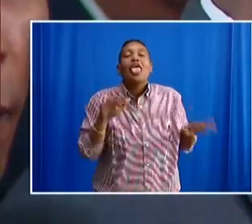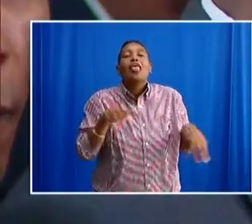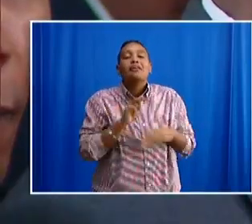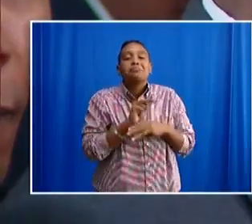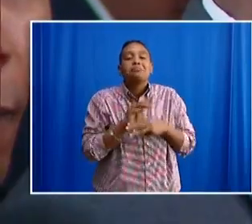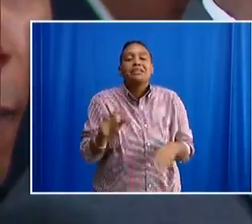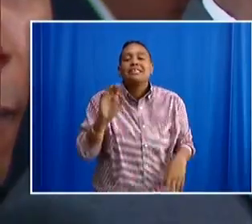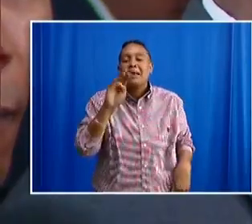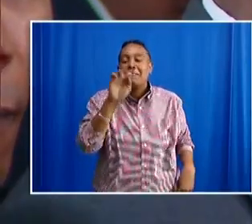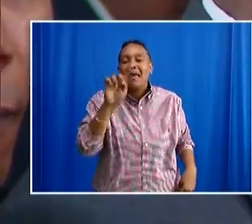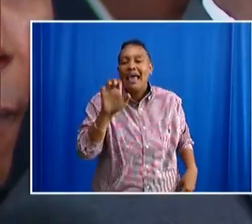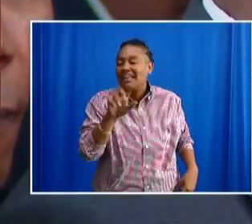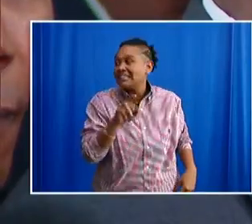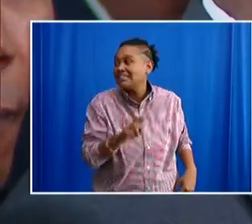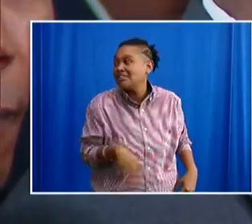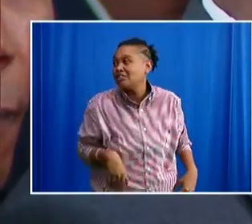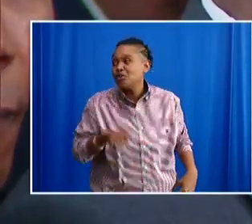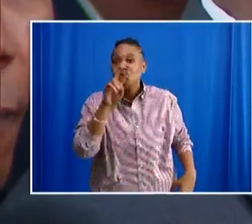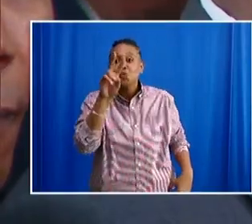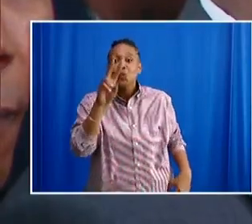2 quarters and it's done.